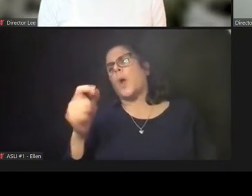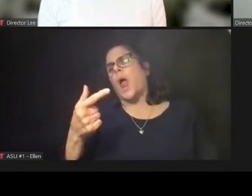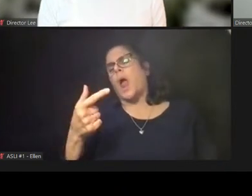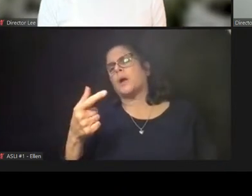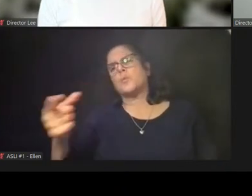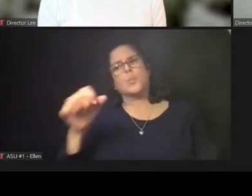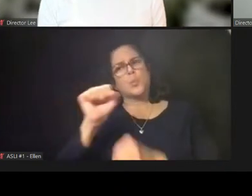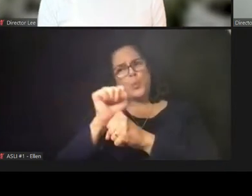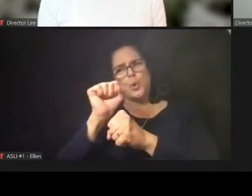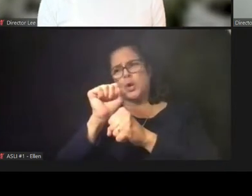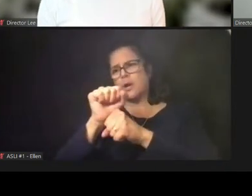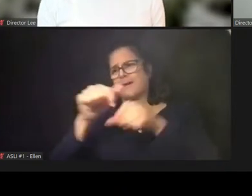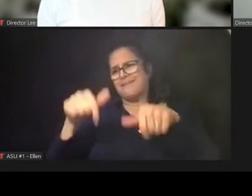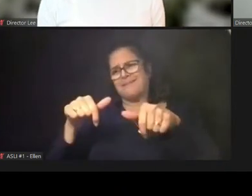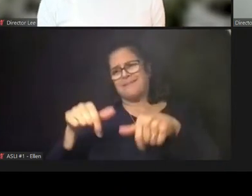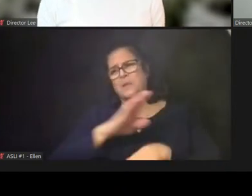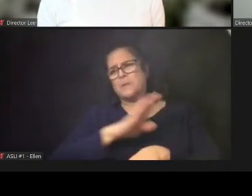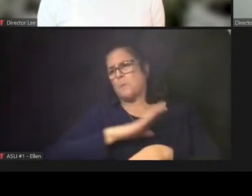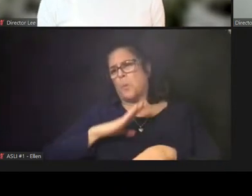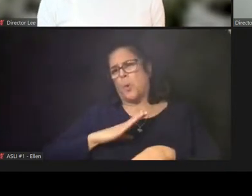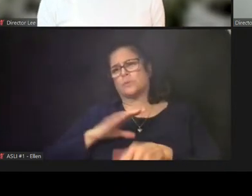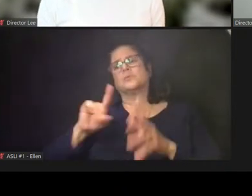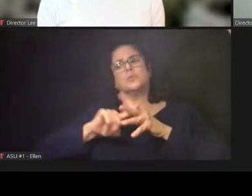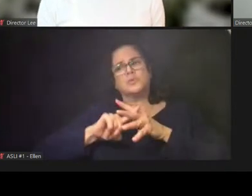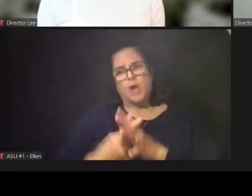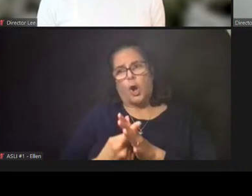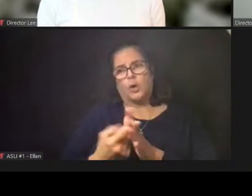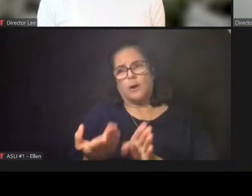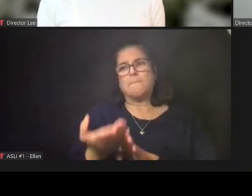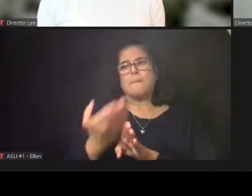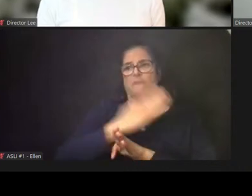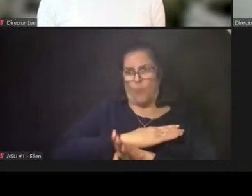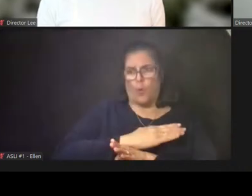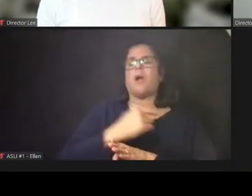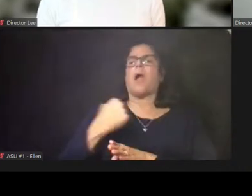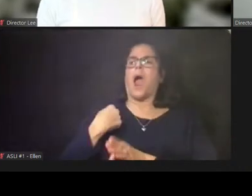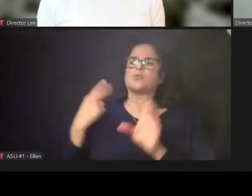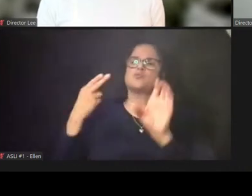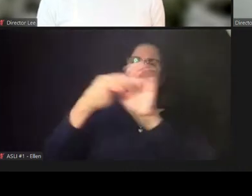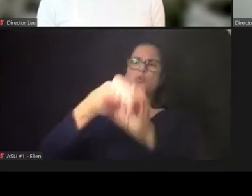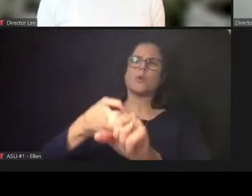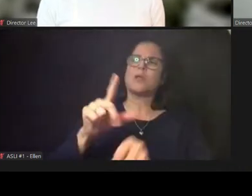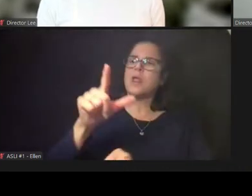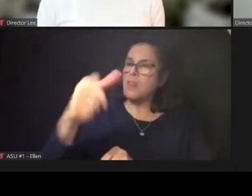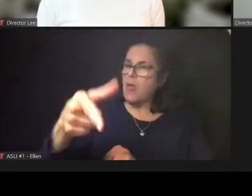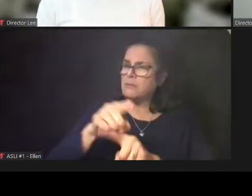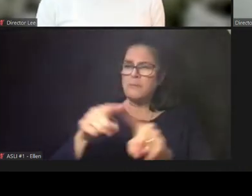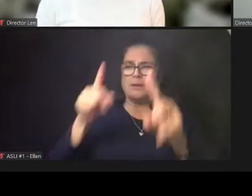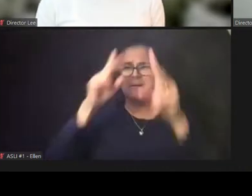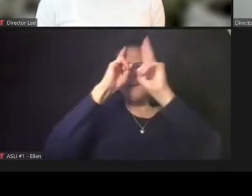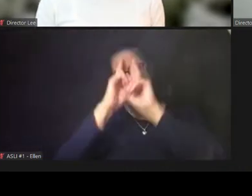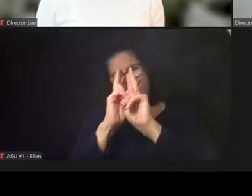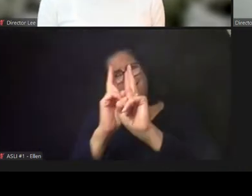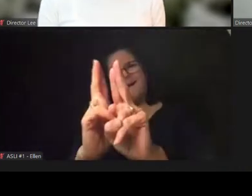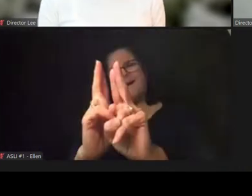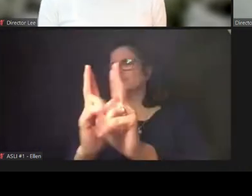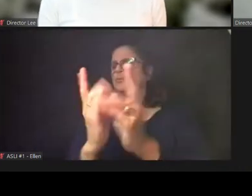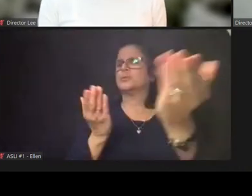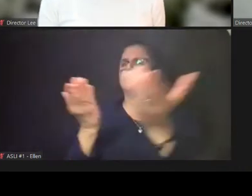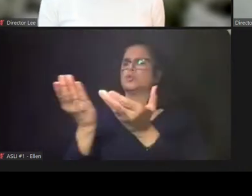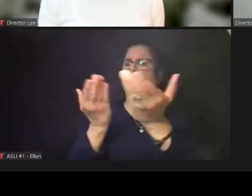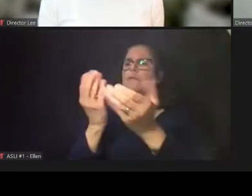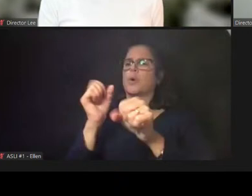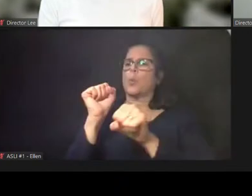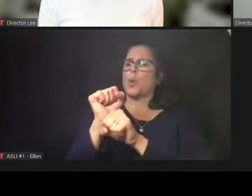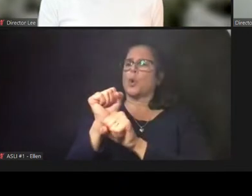this board began well before I arrived, it has been an honor to have served with you over these past